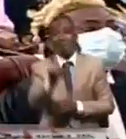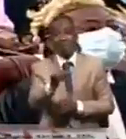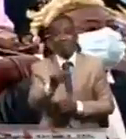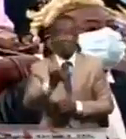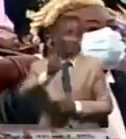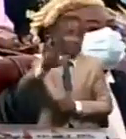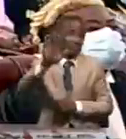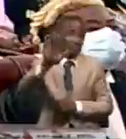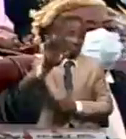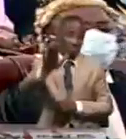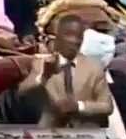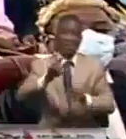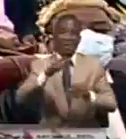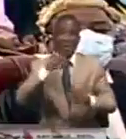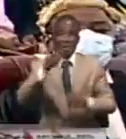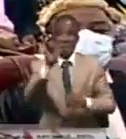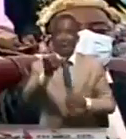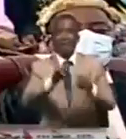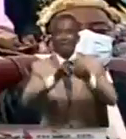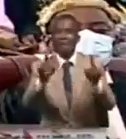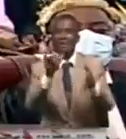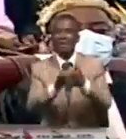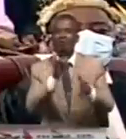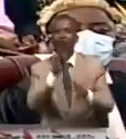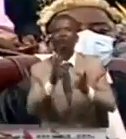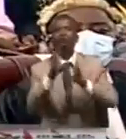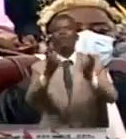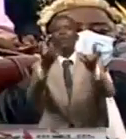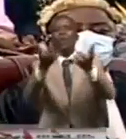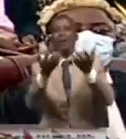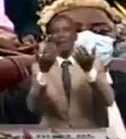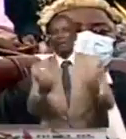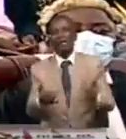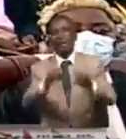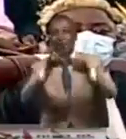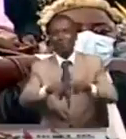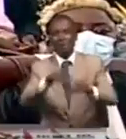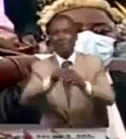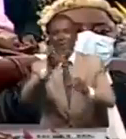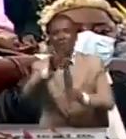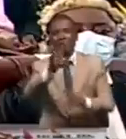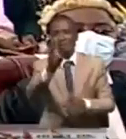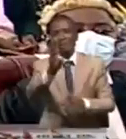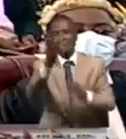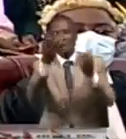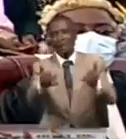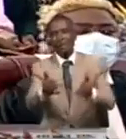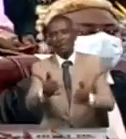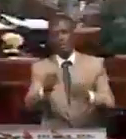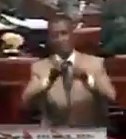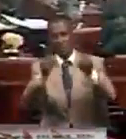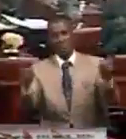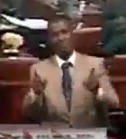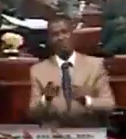lord, you can say that, but that is not what is dealt with in Order 36.3, which is what they're coming on. You see,